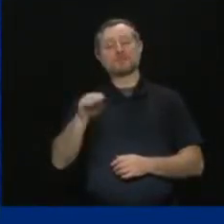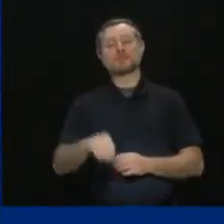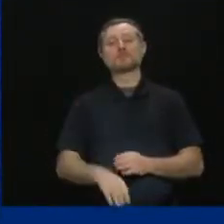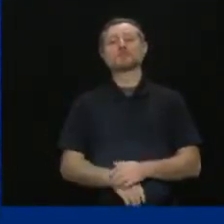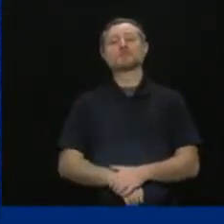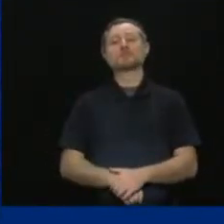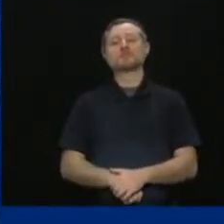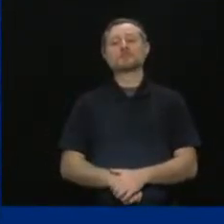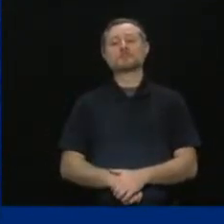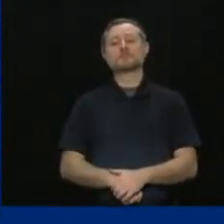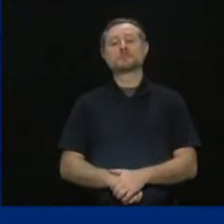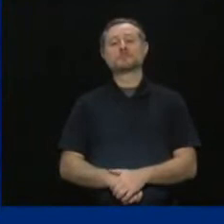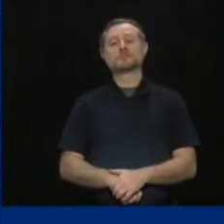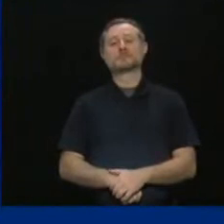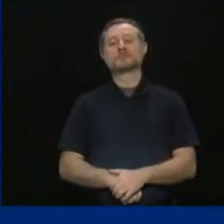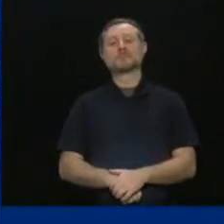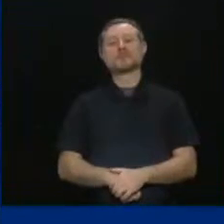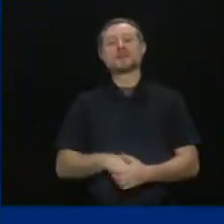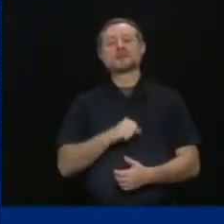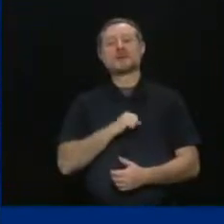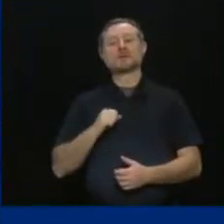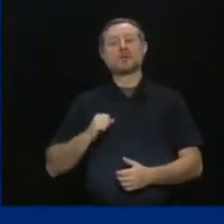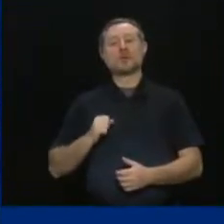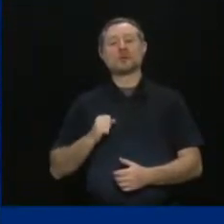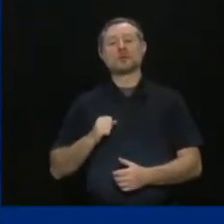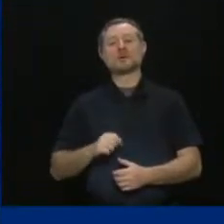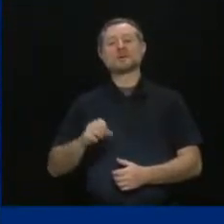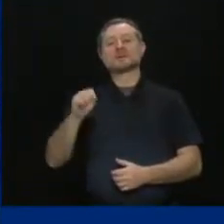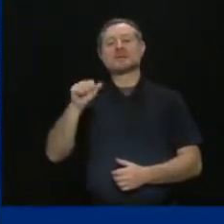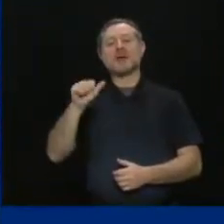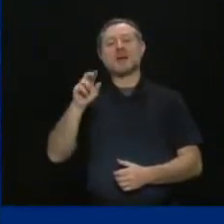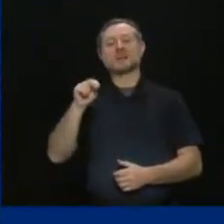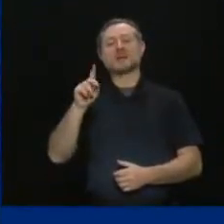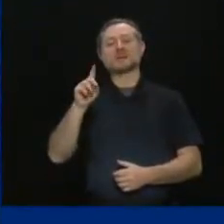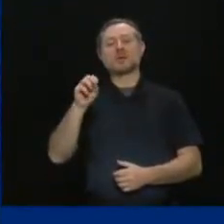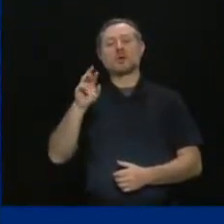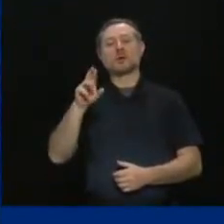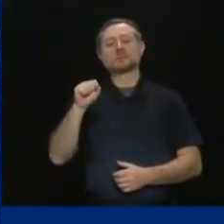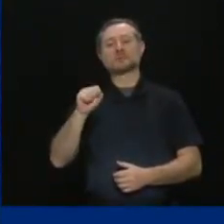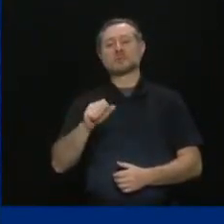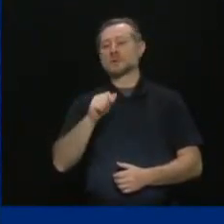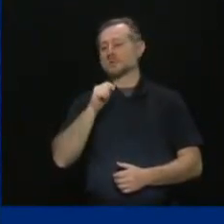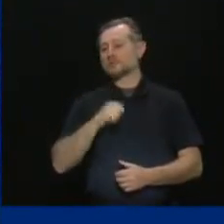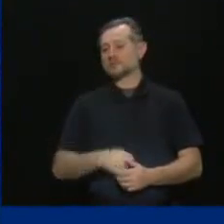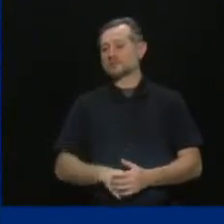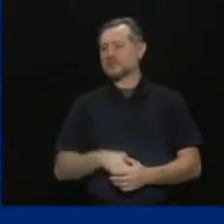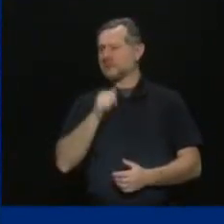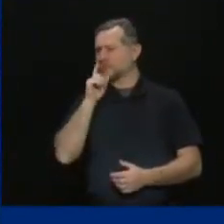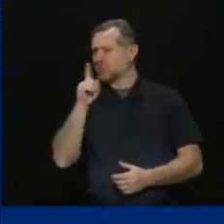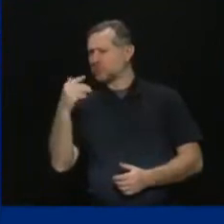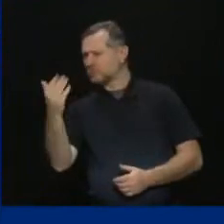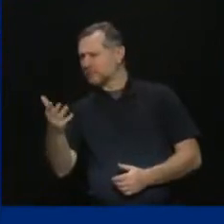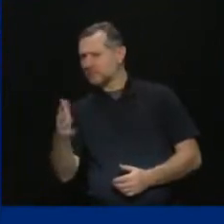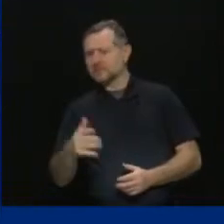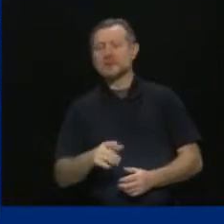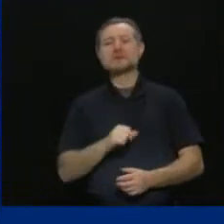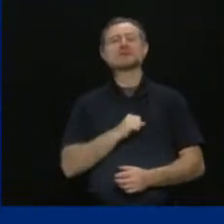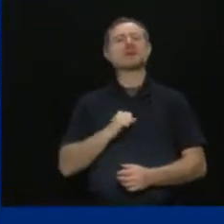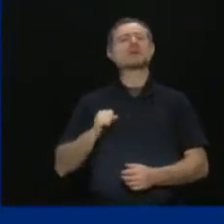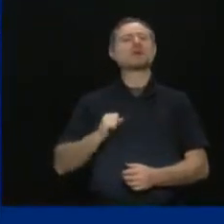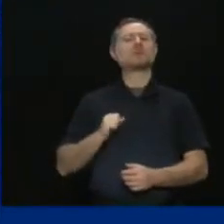State Senator Jim Sanders, but I'm not sure if he's arrived yet. State Senator